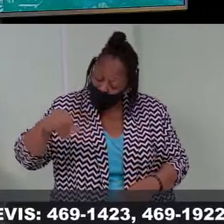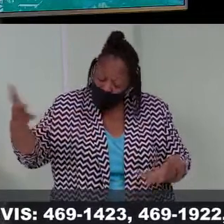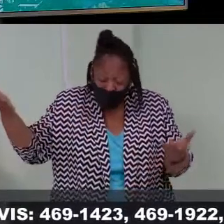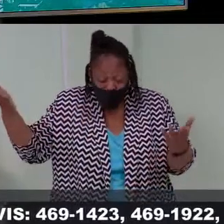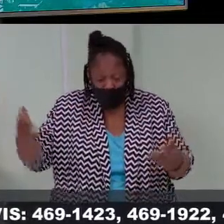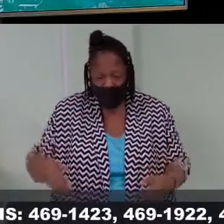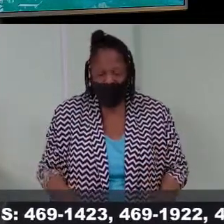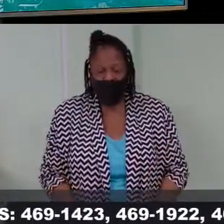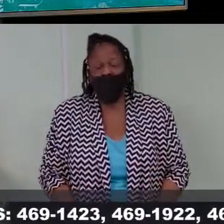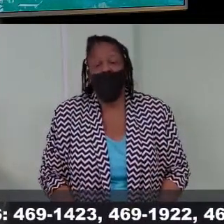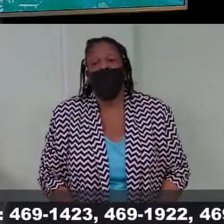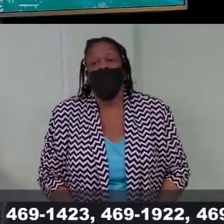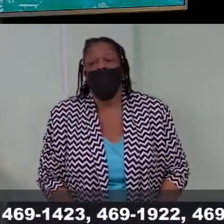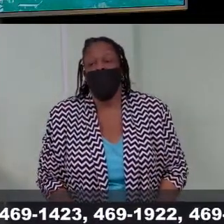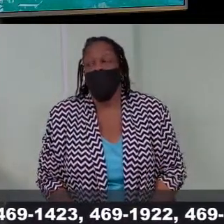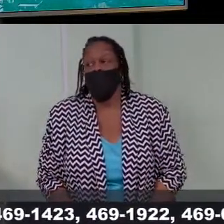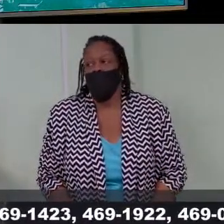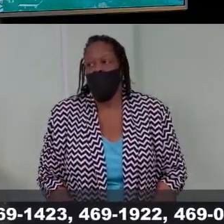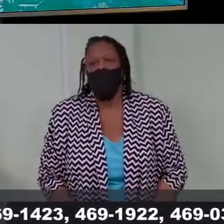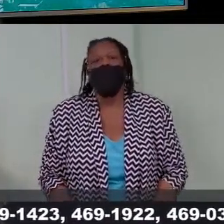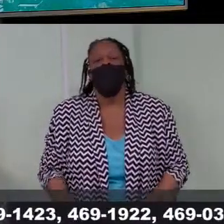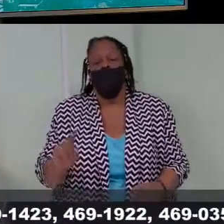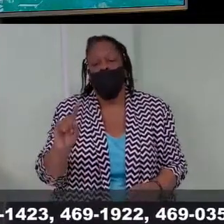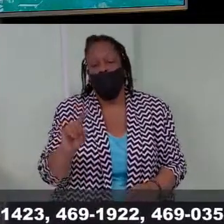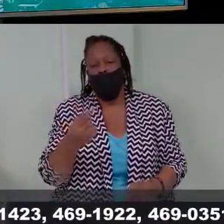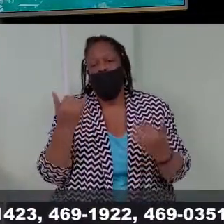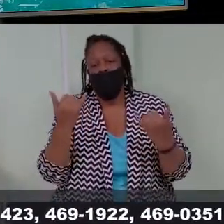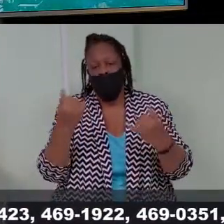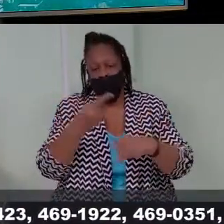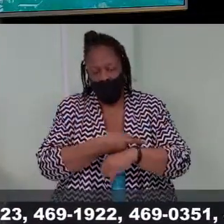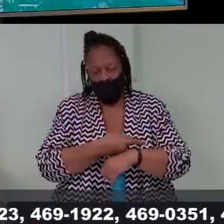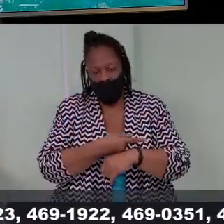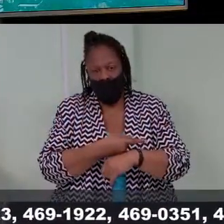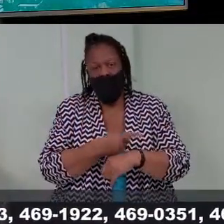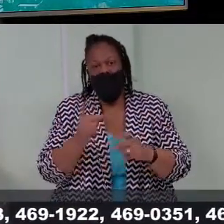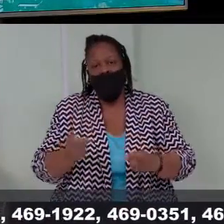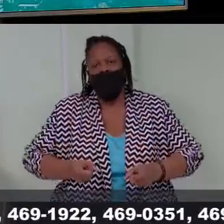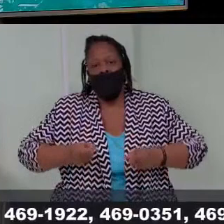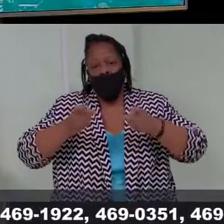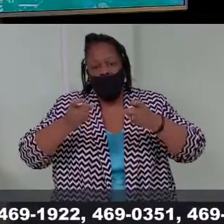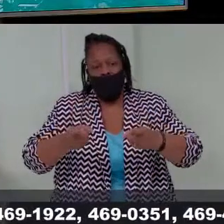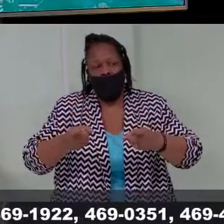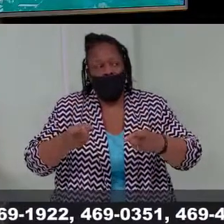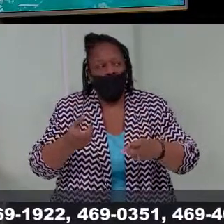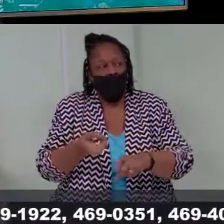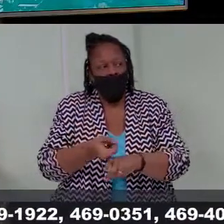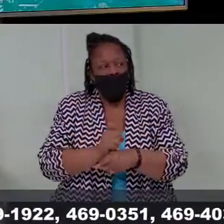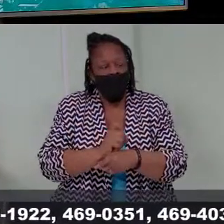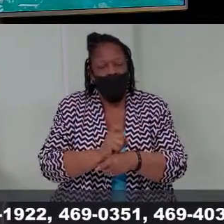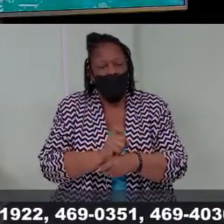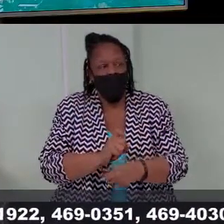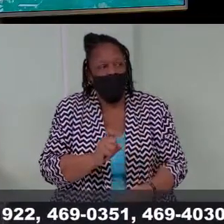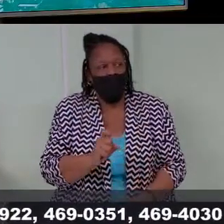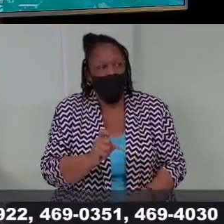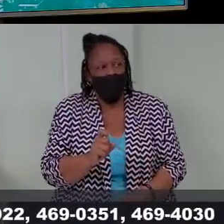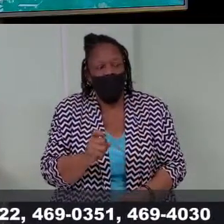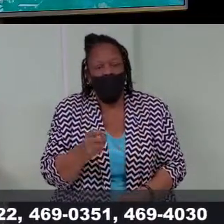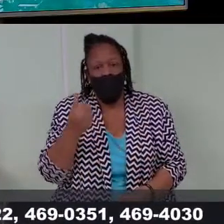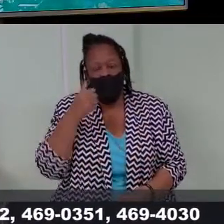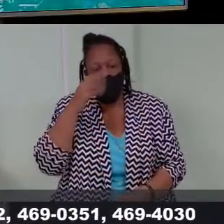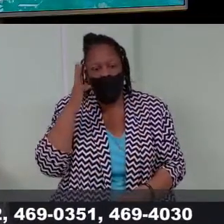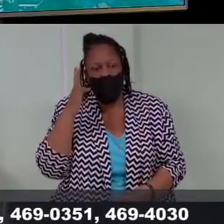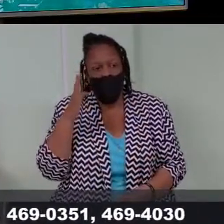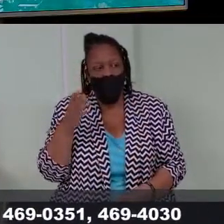Firstly, today we are going to have a presentation from Sabina Harina-Rain